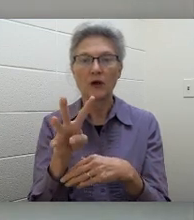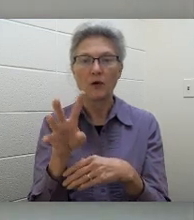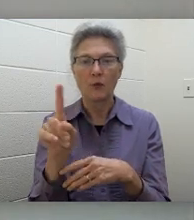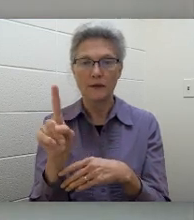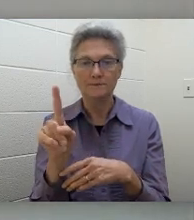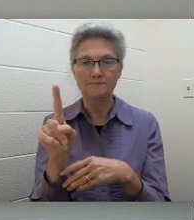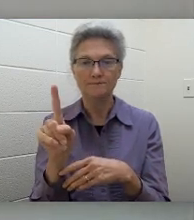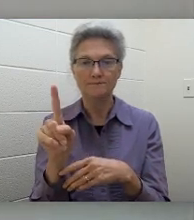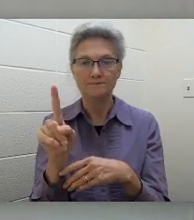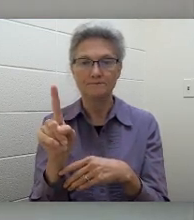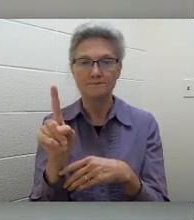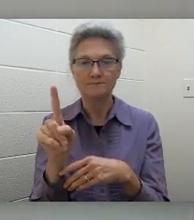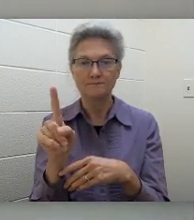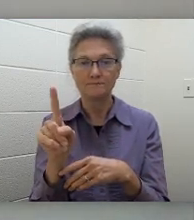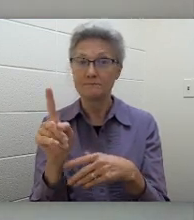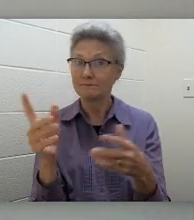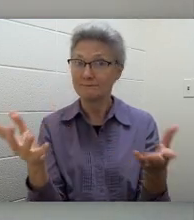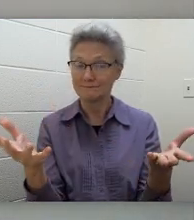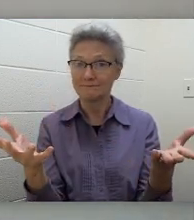141.